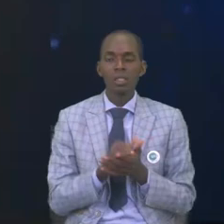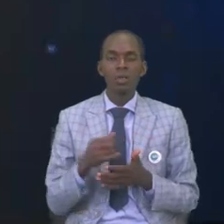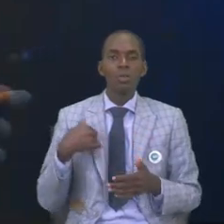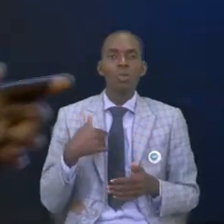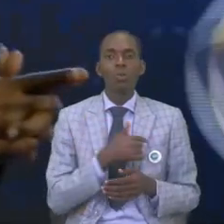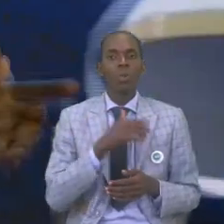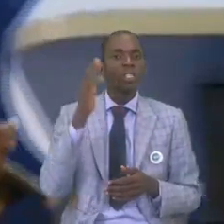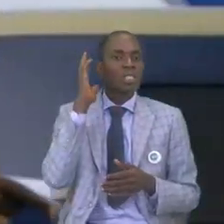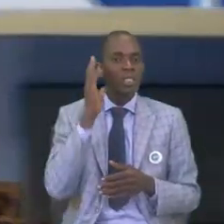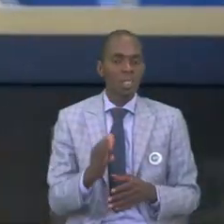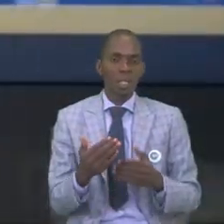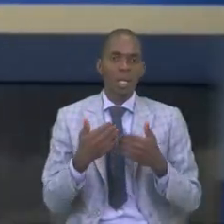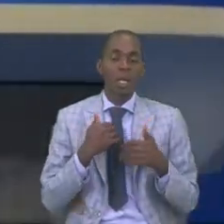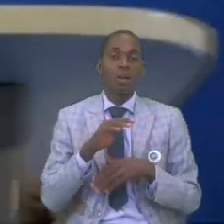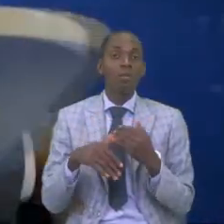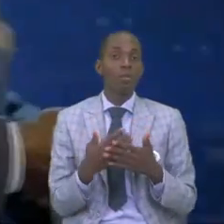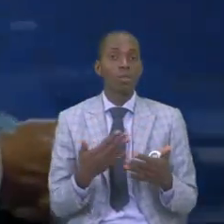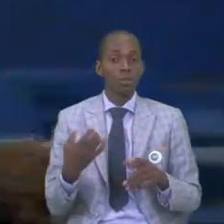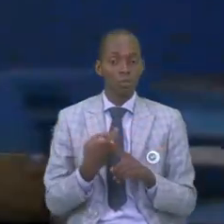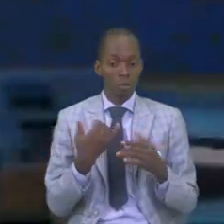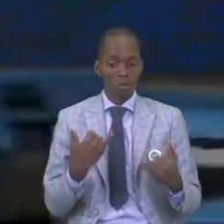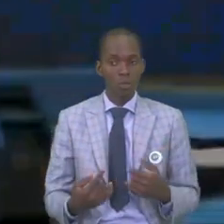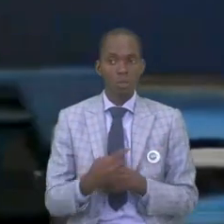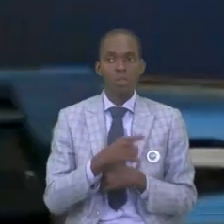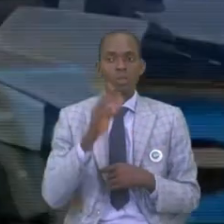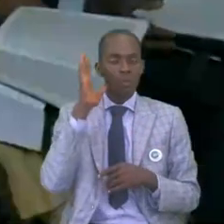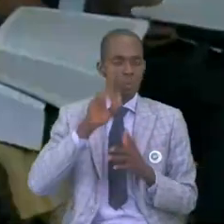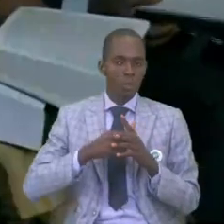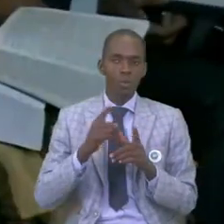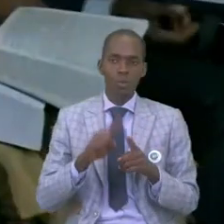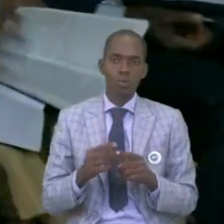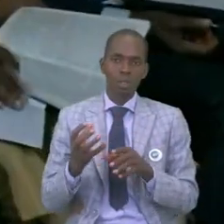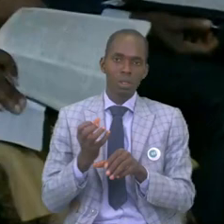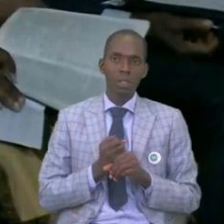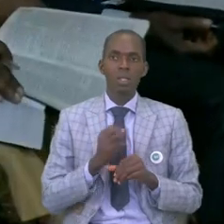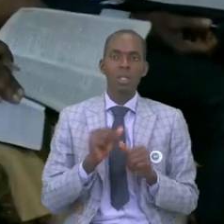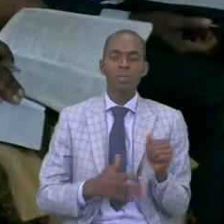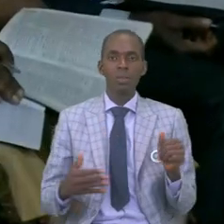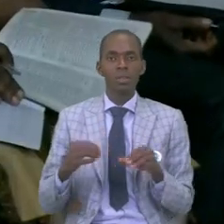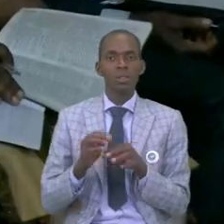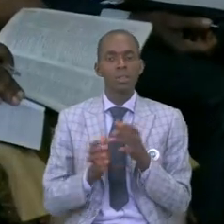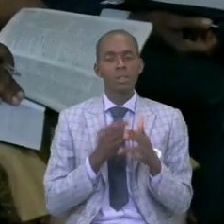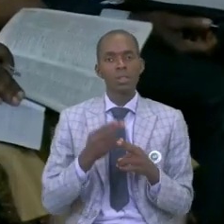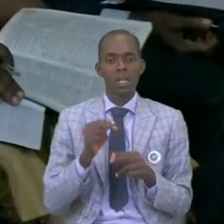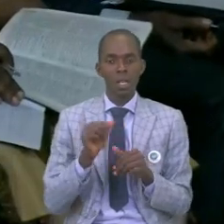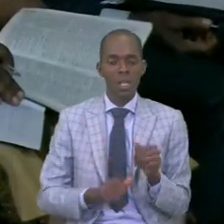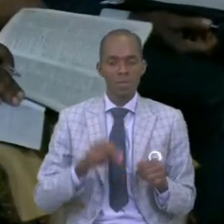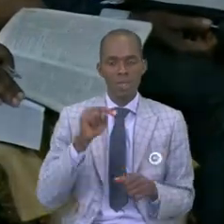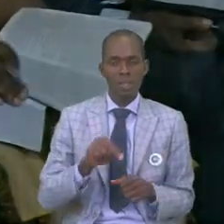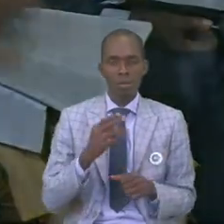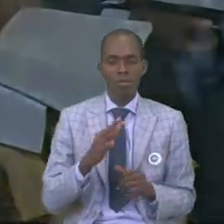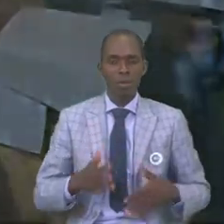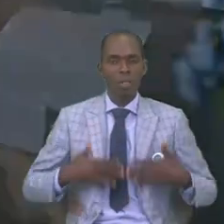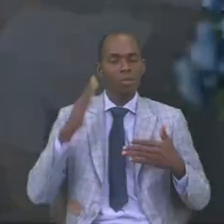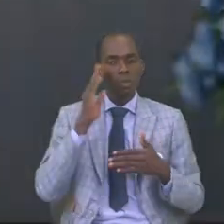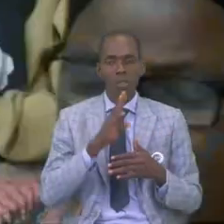inherit all things. From today, you begin to inherit. And every need of your life will be met in